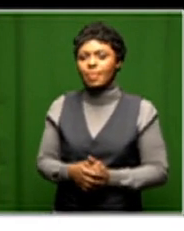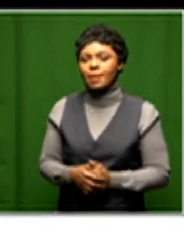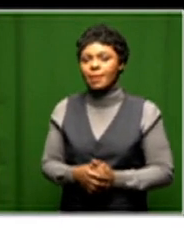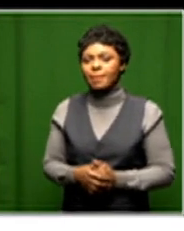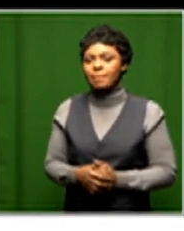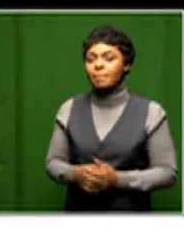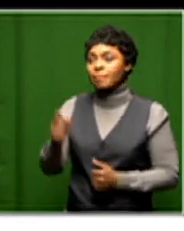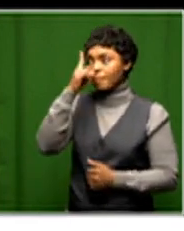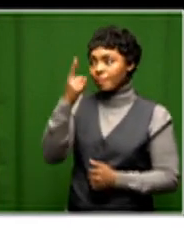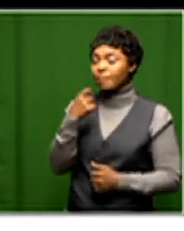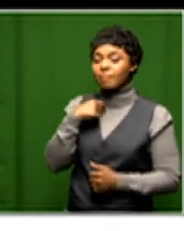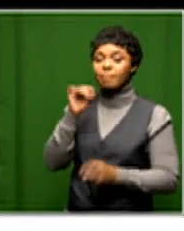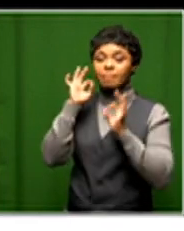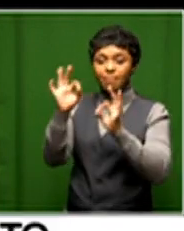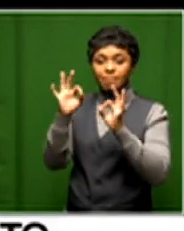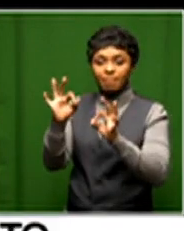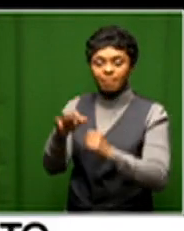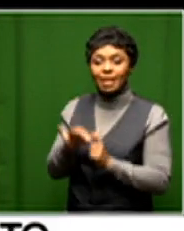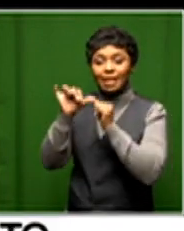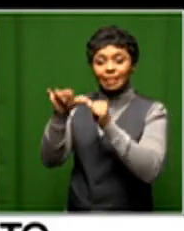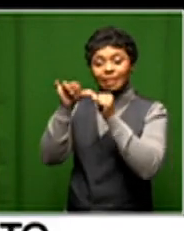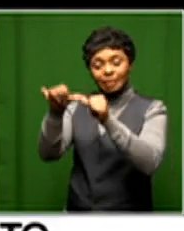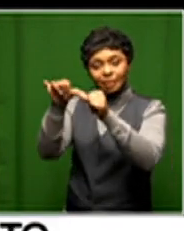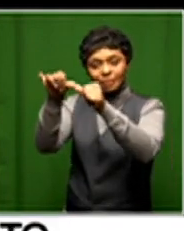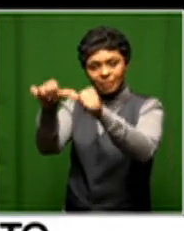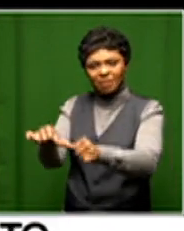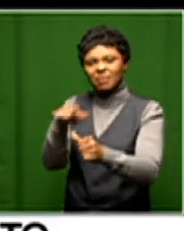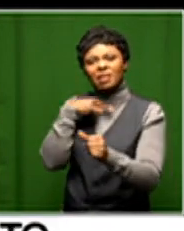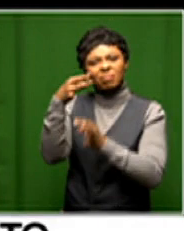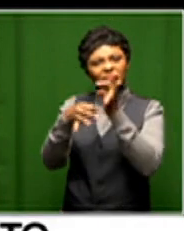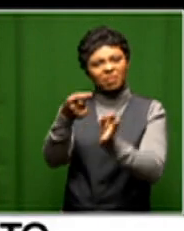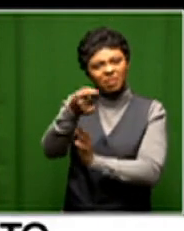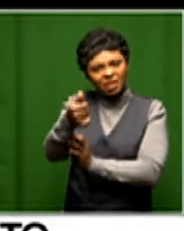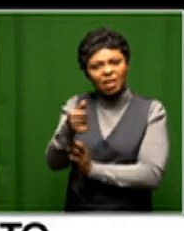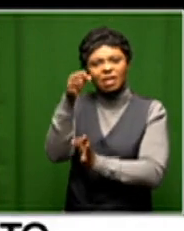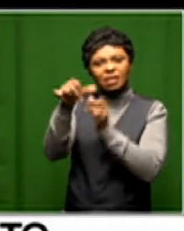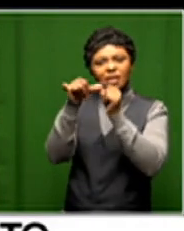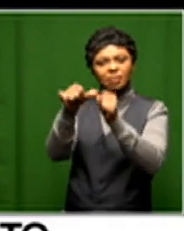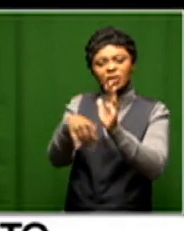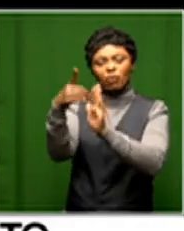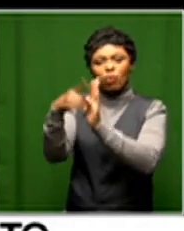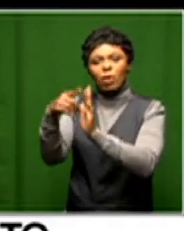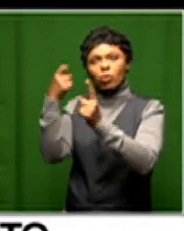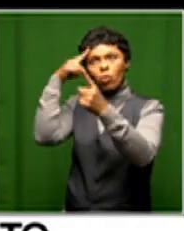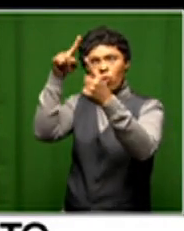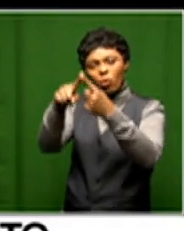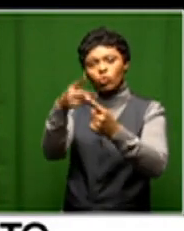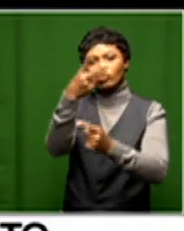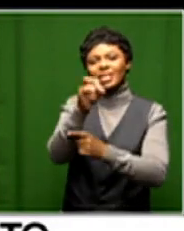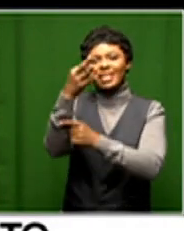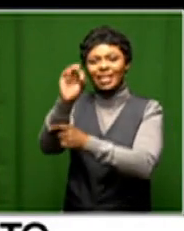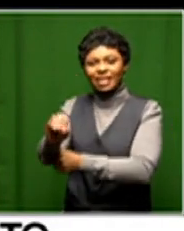Great question. Actually, sustainability, I've highlighted a few things from the Sustainable Development Goals 2030